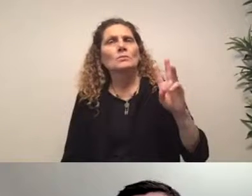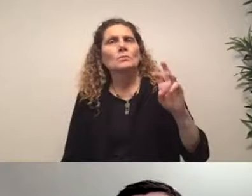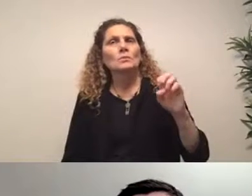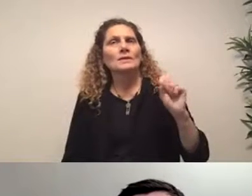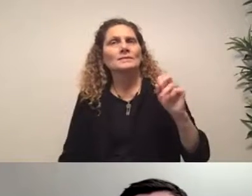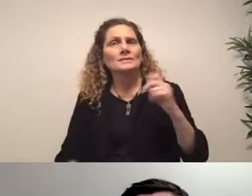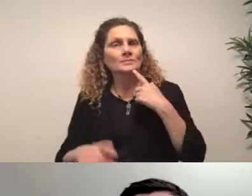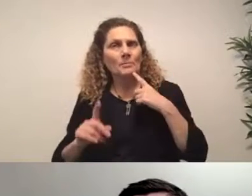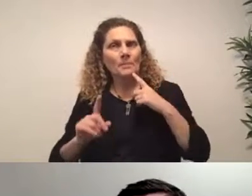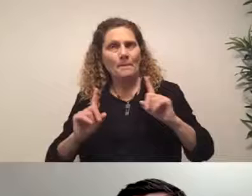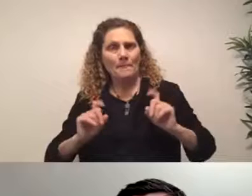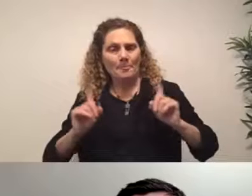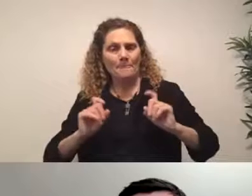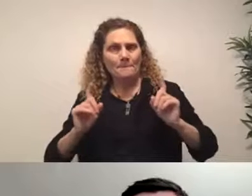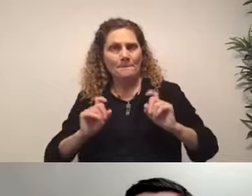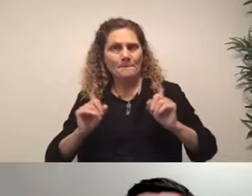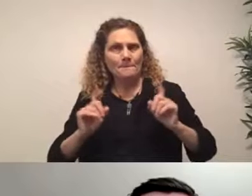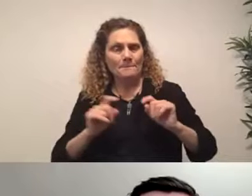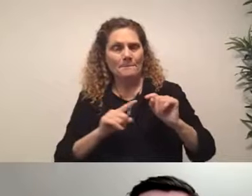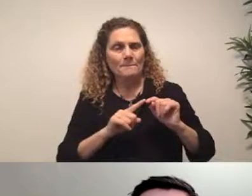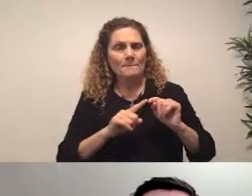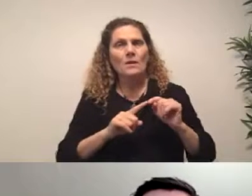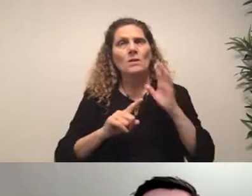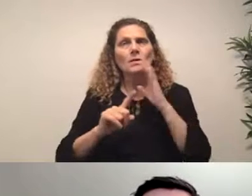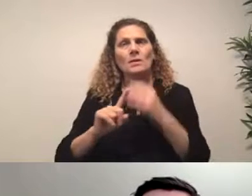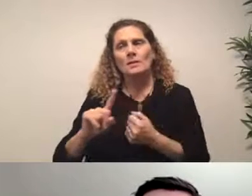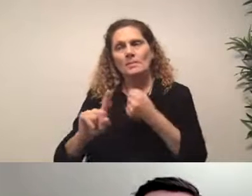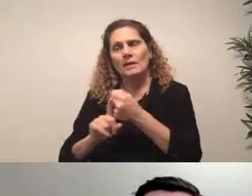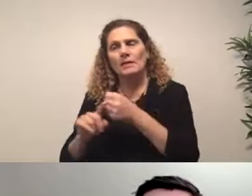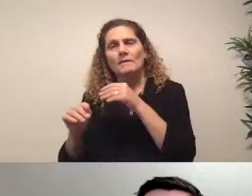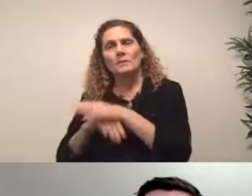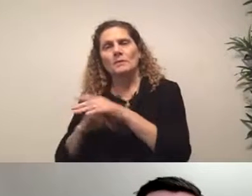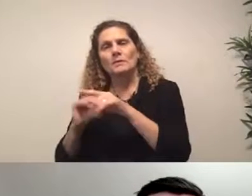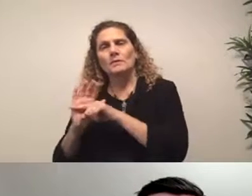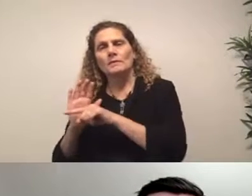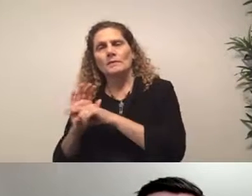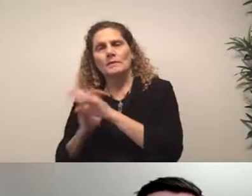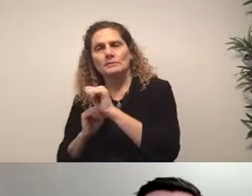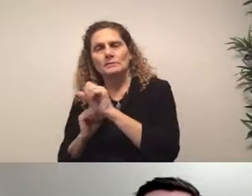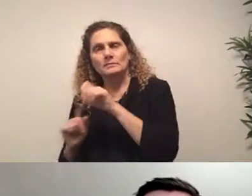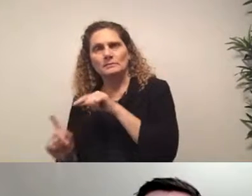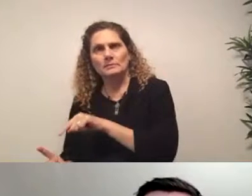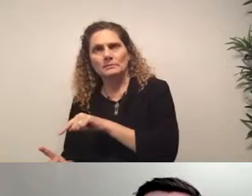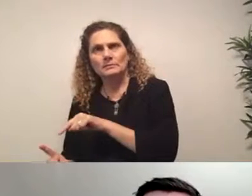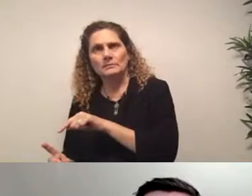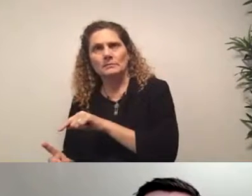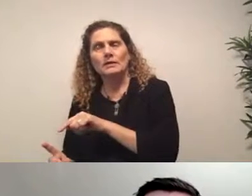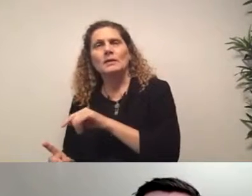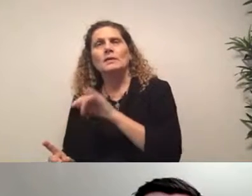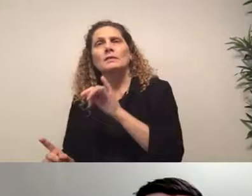Now, I think what he's outlining there, which is absolutely correct, is testing does not drive hospitalizations. Testing does not